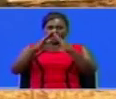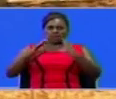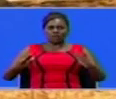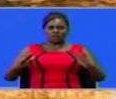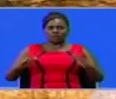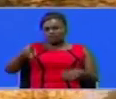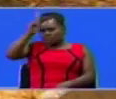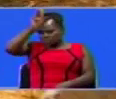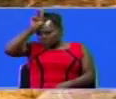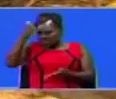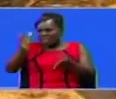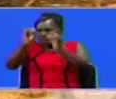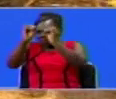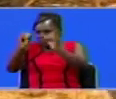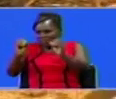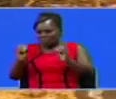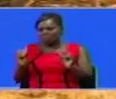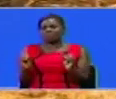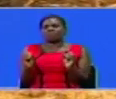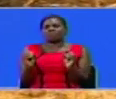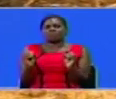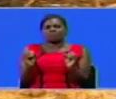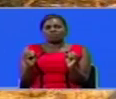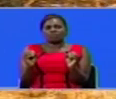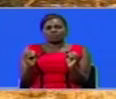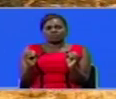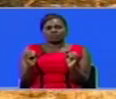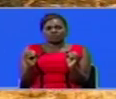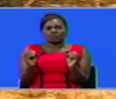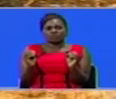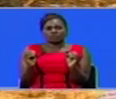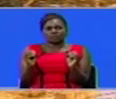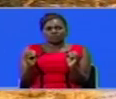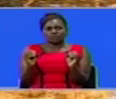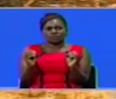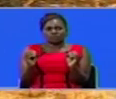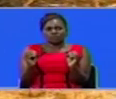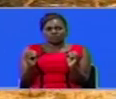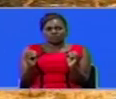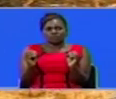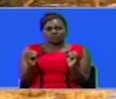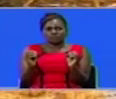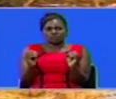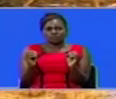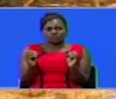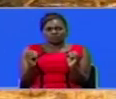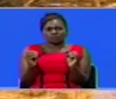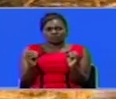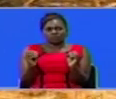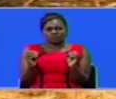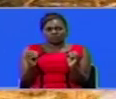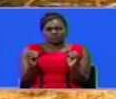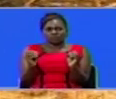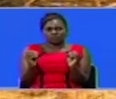mimi hakuna nguvu. Hata. Asini natoka hivi, serikali naka hapa, ina naka mlango.